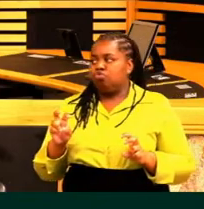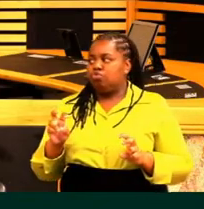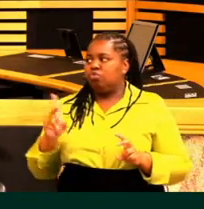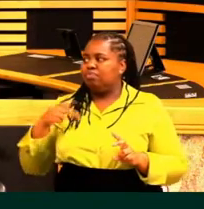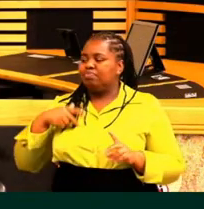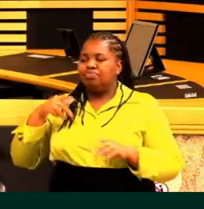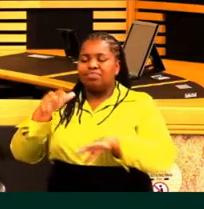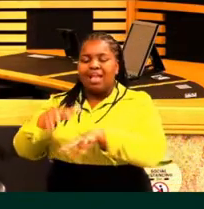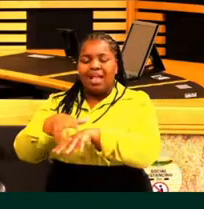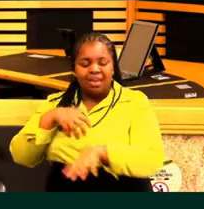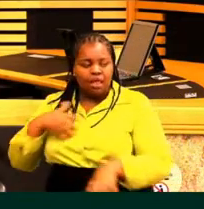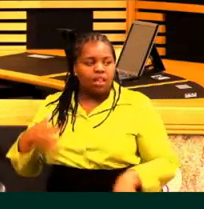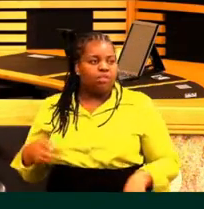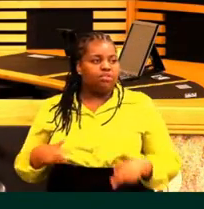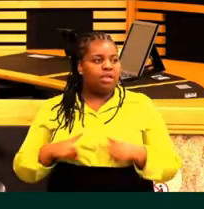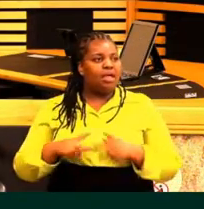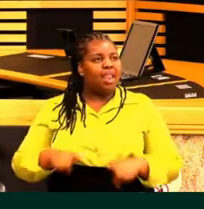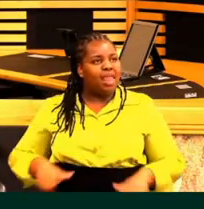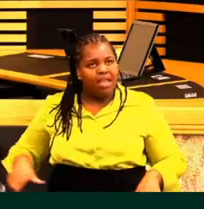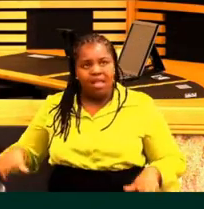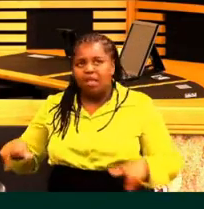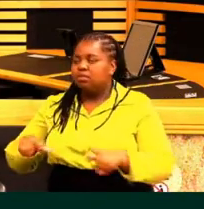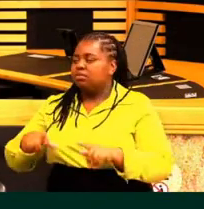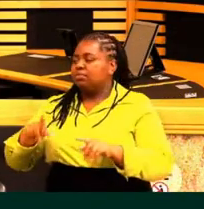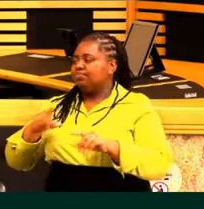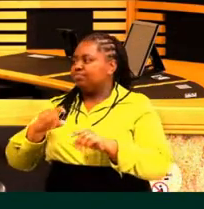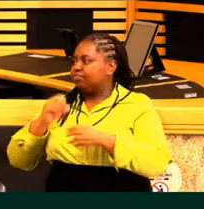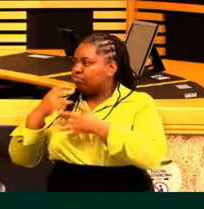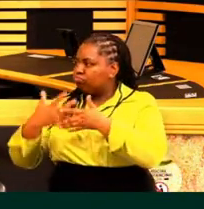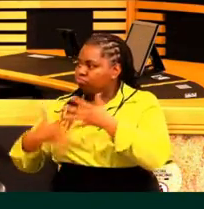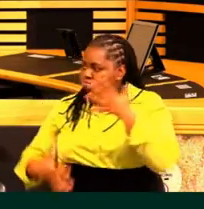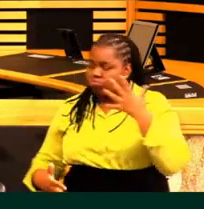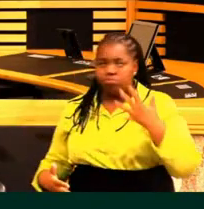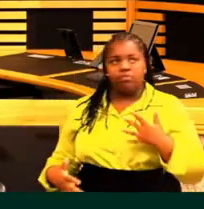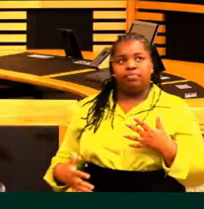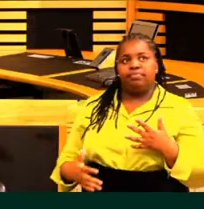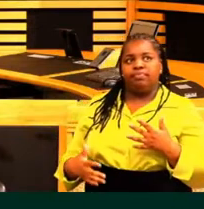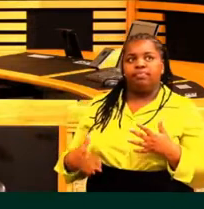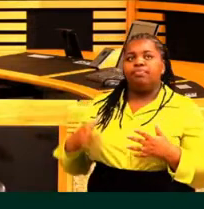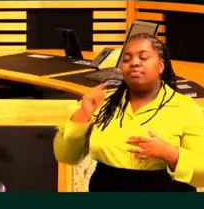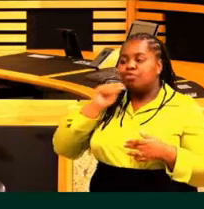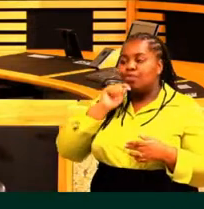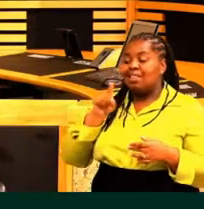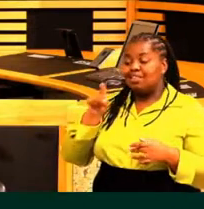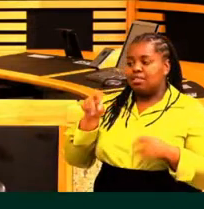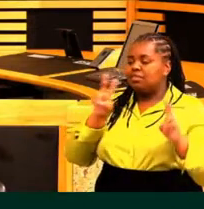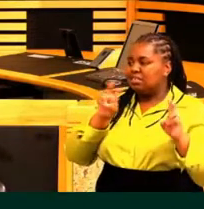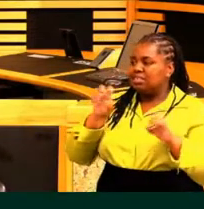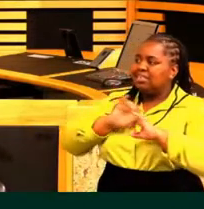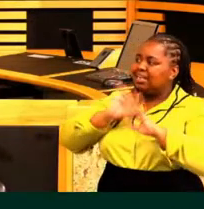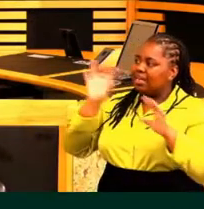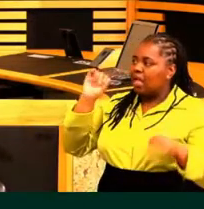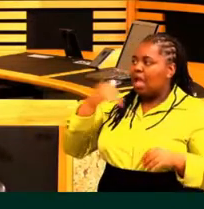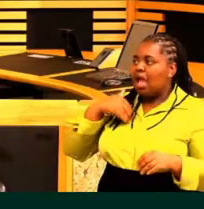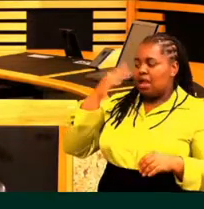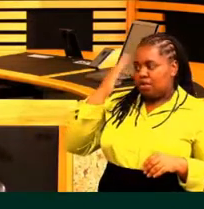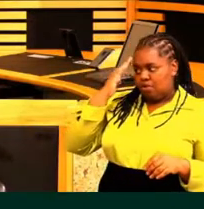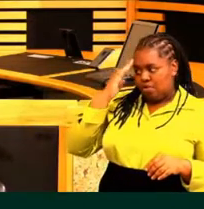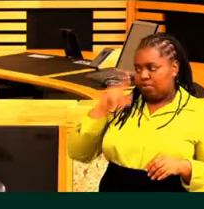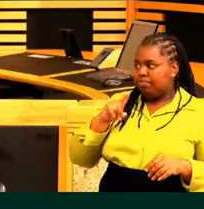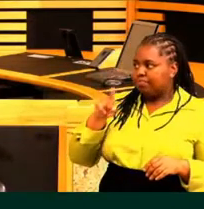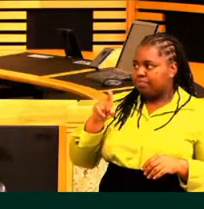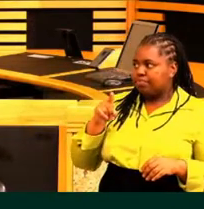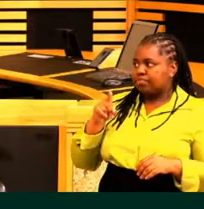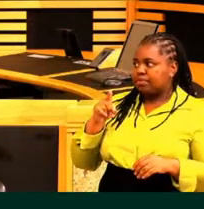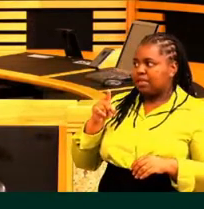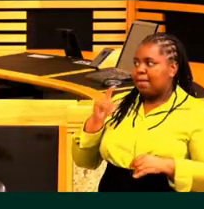agriculture the land the restitution and redistribution and all that is an issue that is key I know it's an era